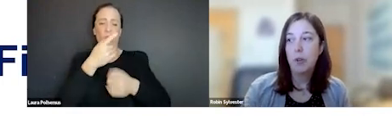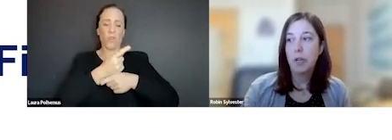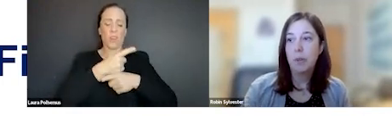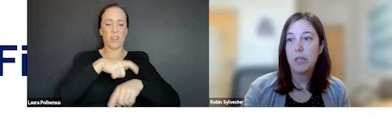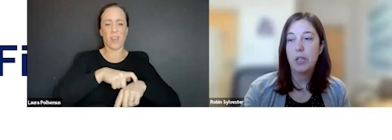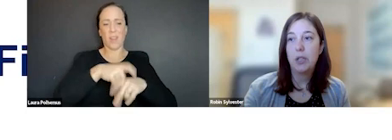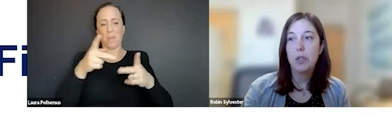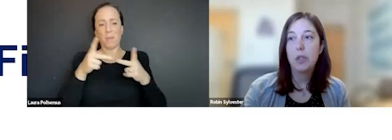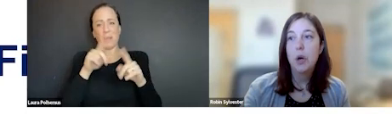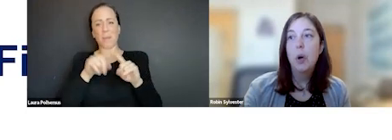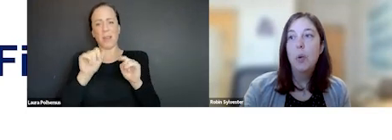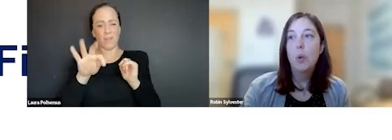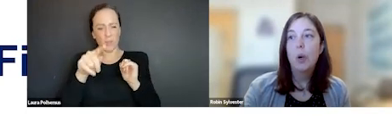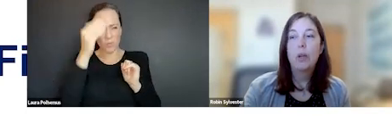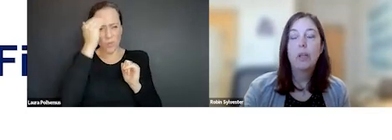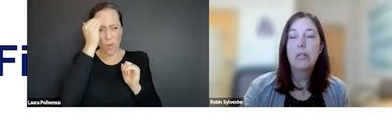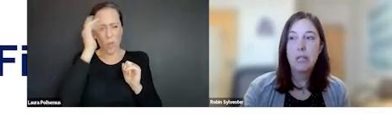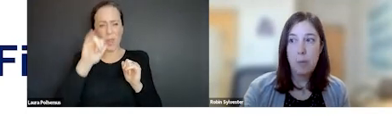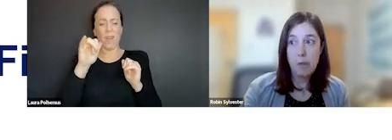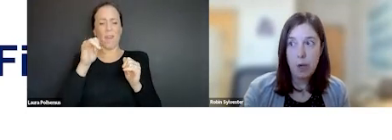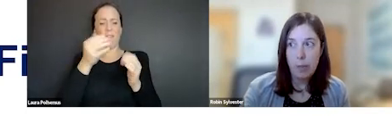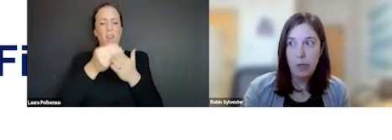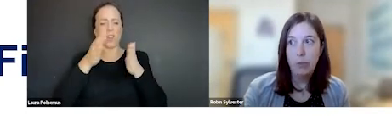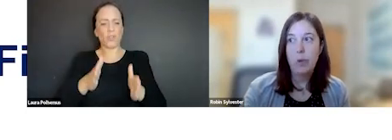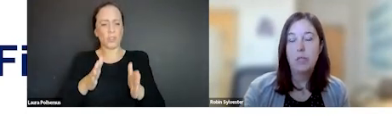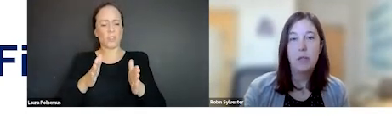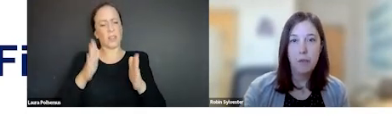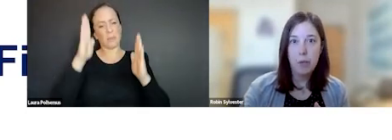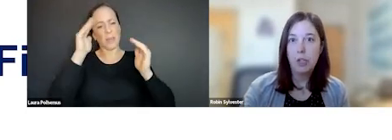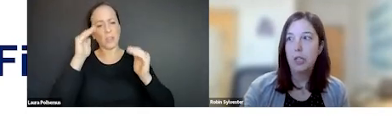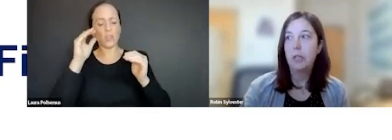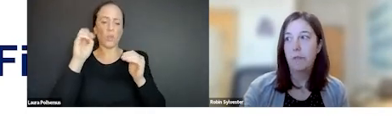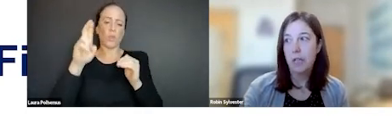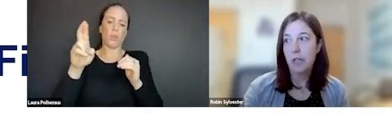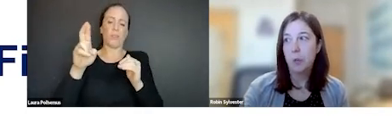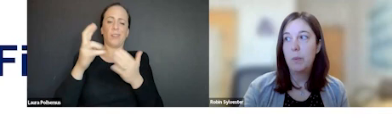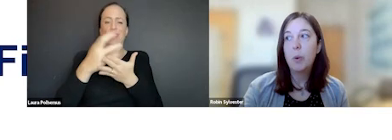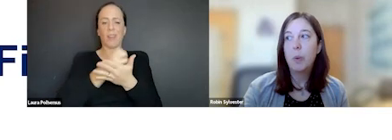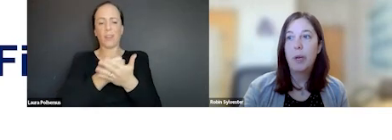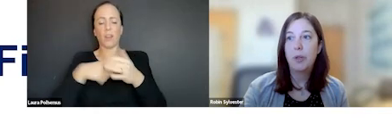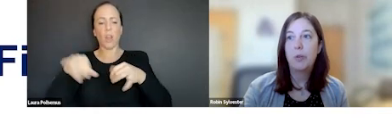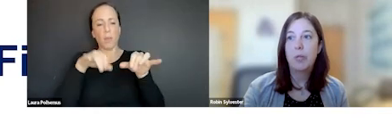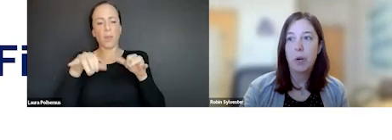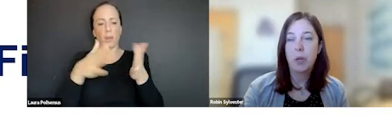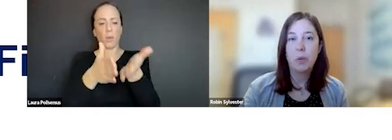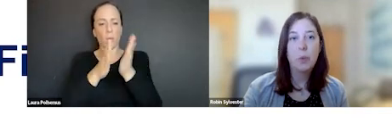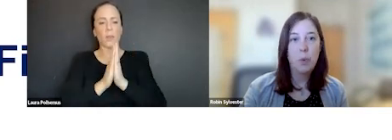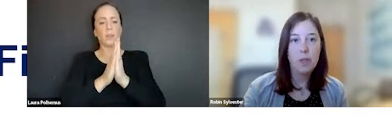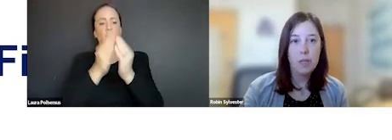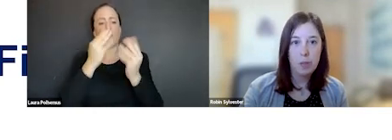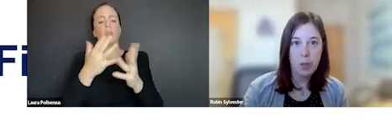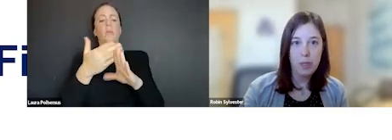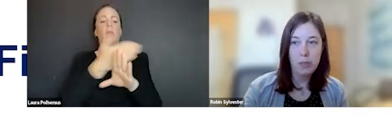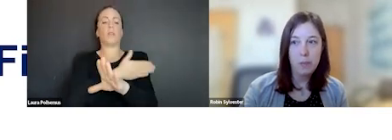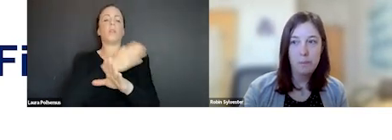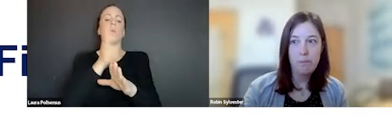the funder expectations or collecting some of the commonly requested information in advance, you'll be more prepared to respond when the